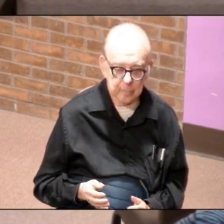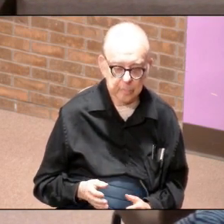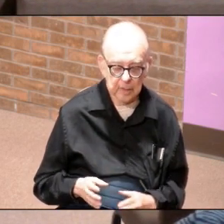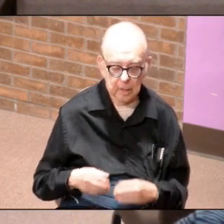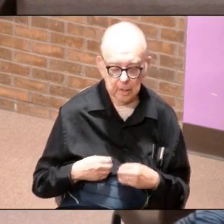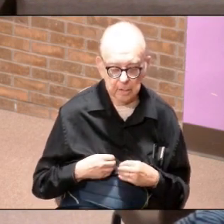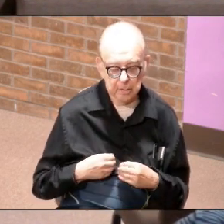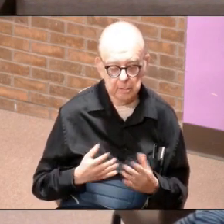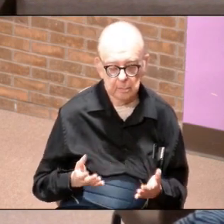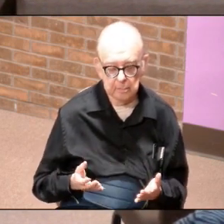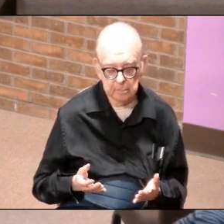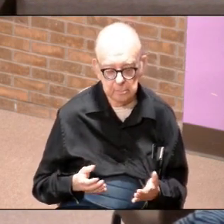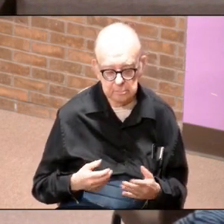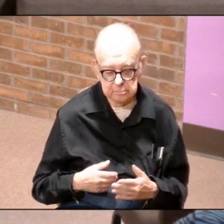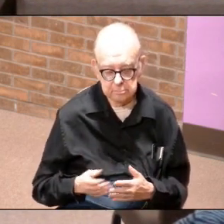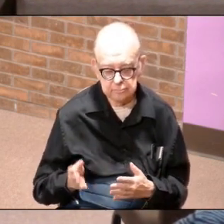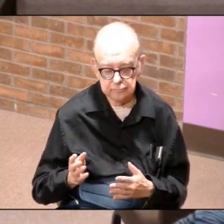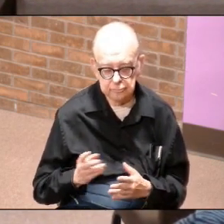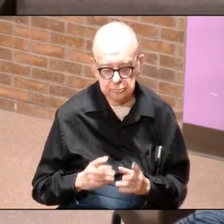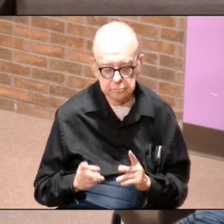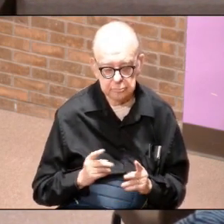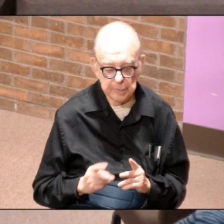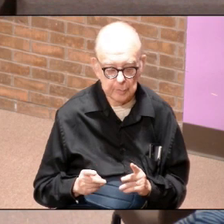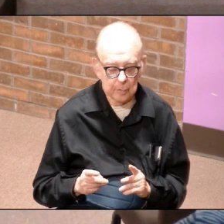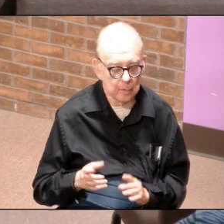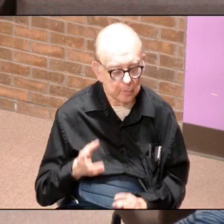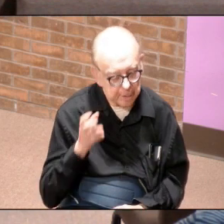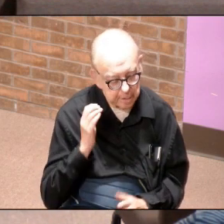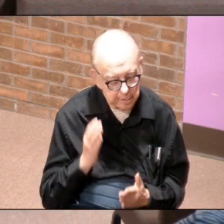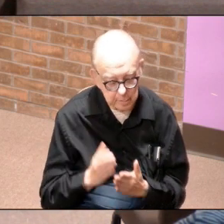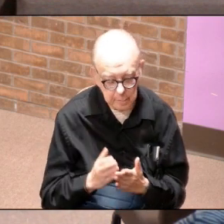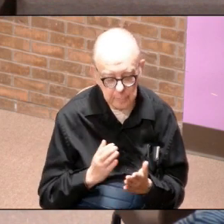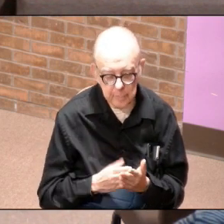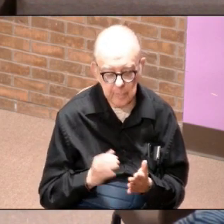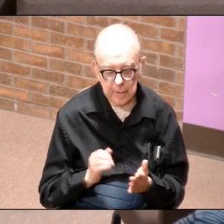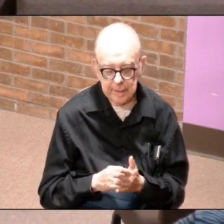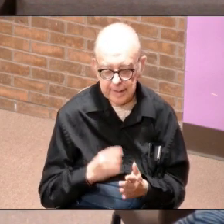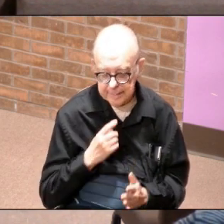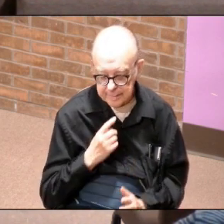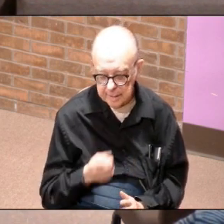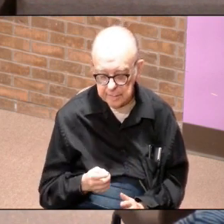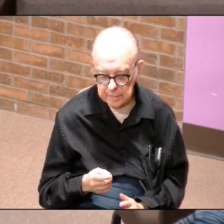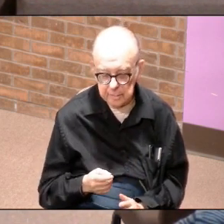10:30. Send them there so they'll hear a message that says,